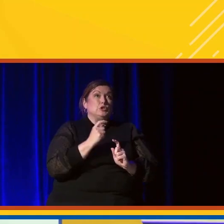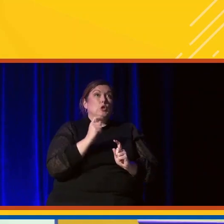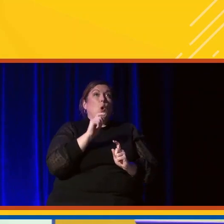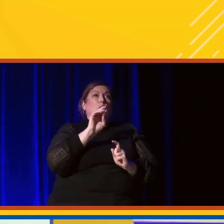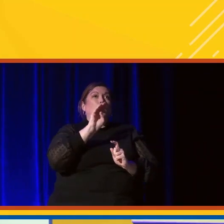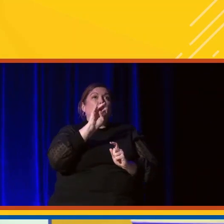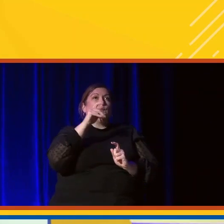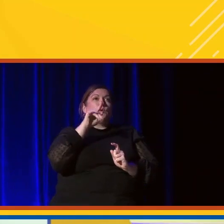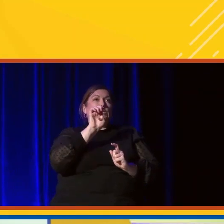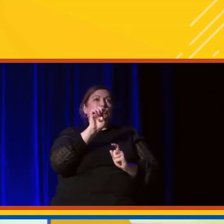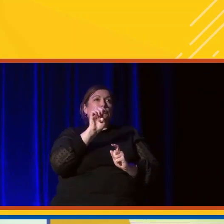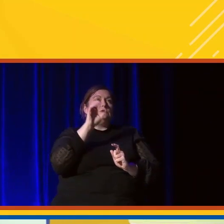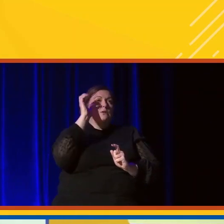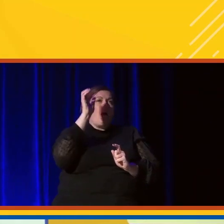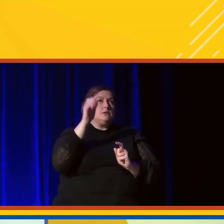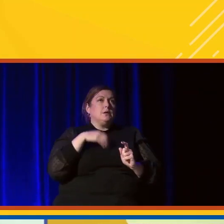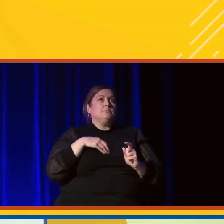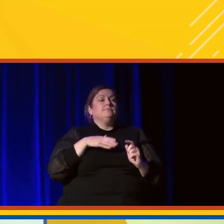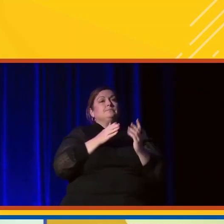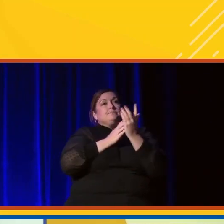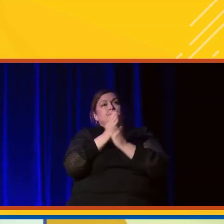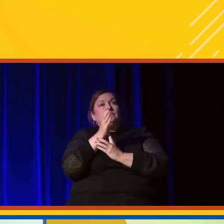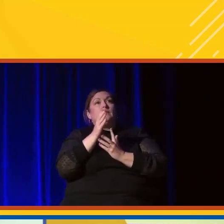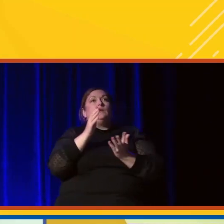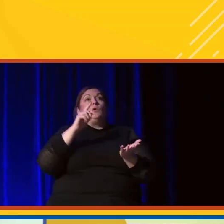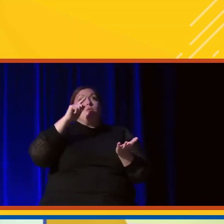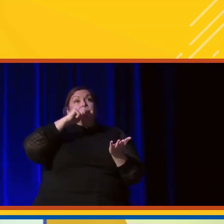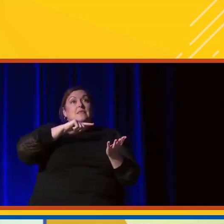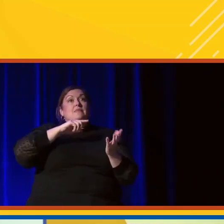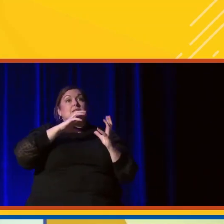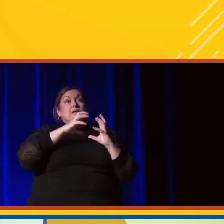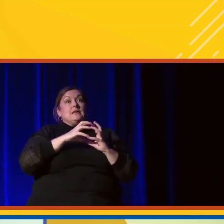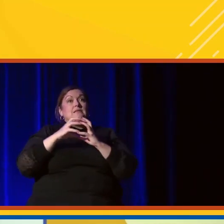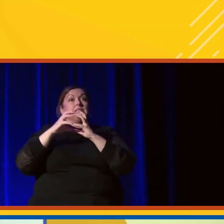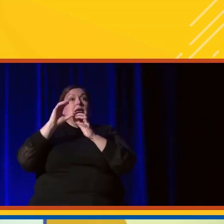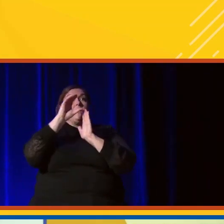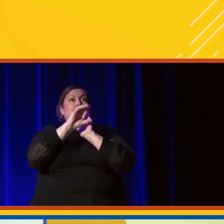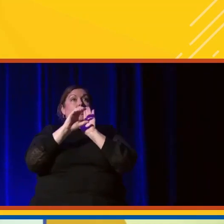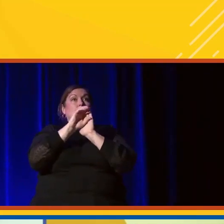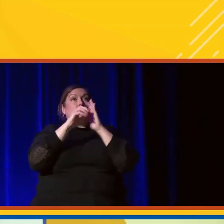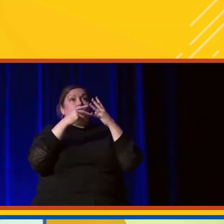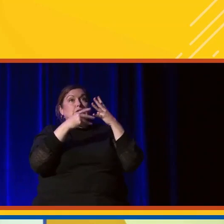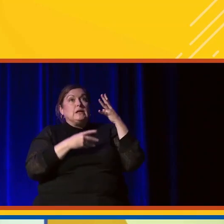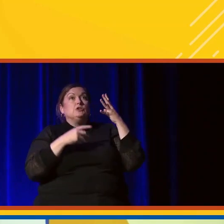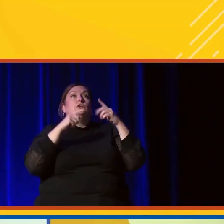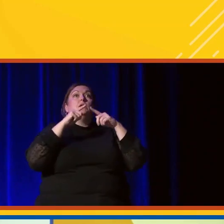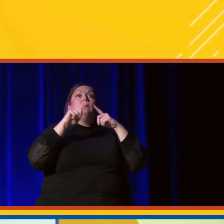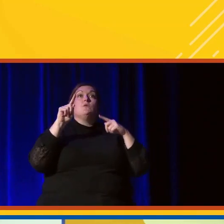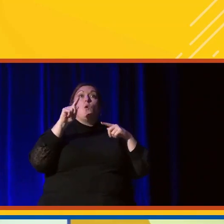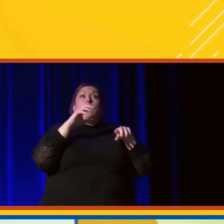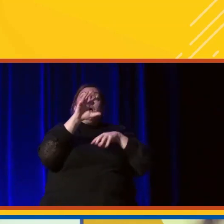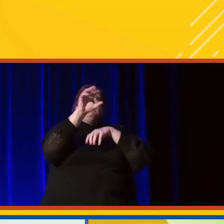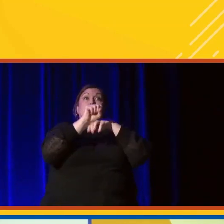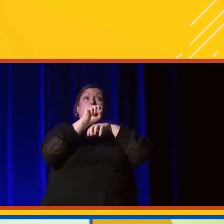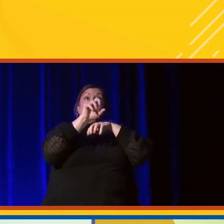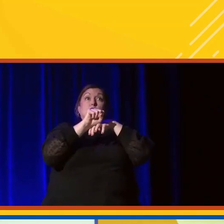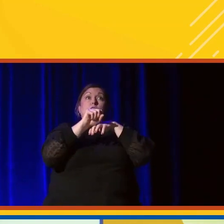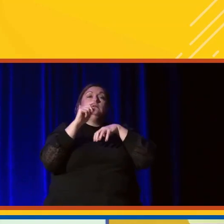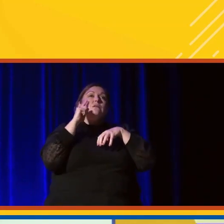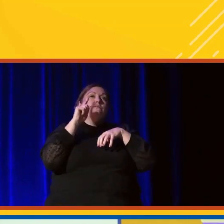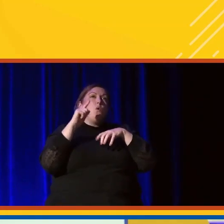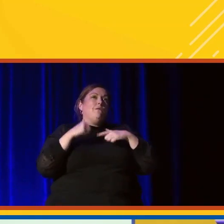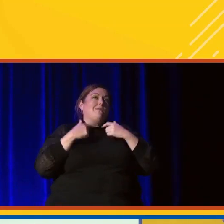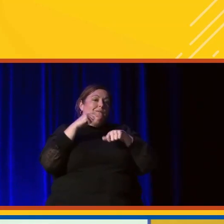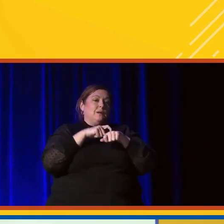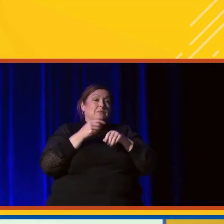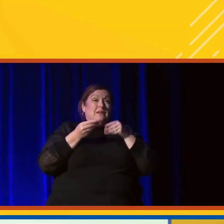We then loop through these synthesis and characterization of absorption spectra and lifetimes. We are feeding the AI algorithm